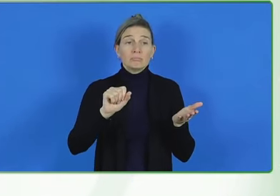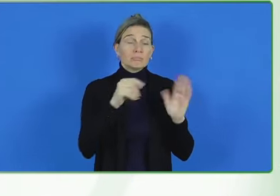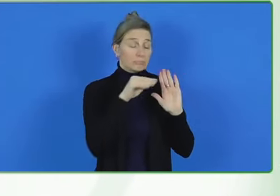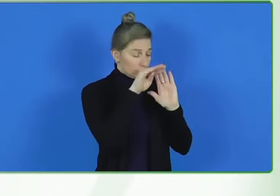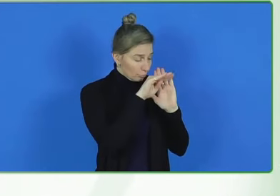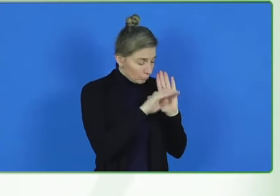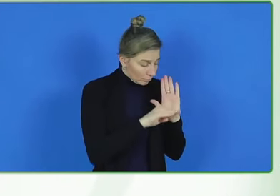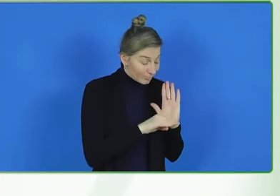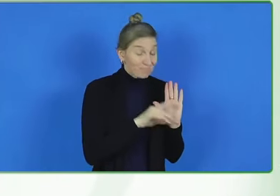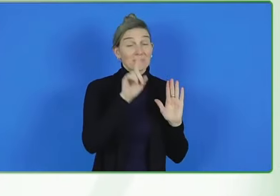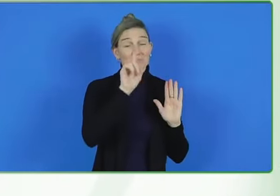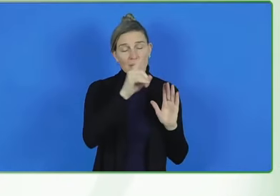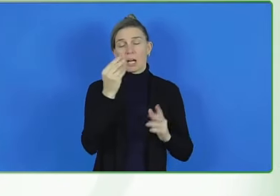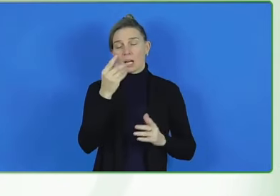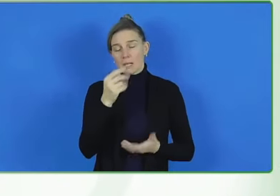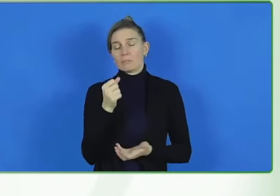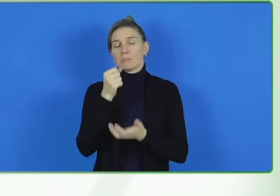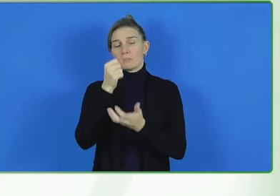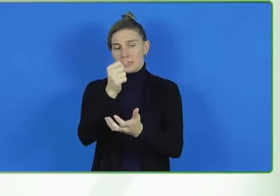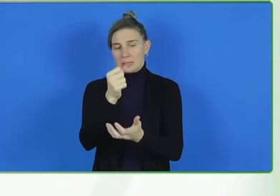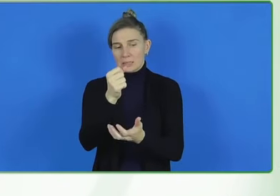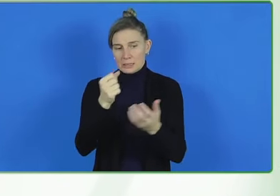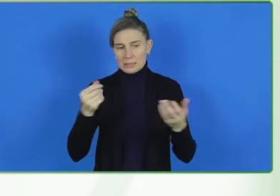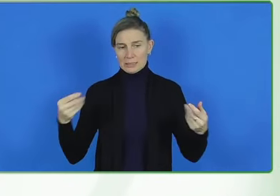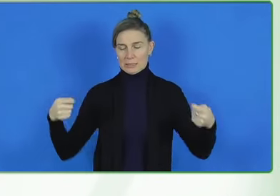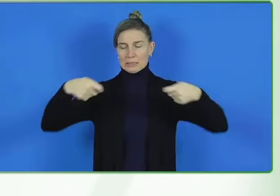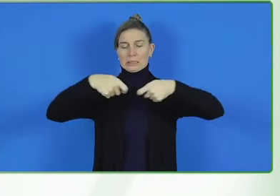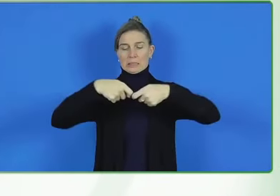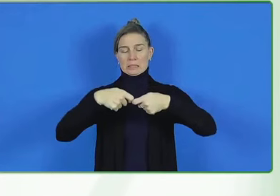expenditure. Please, the next slide.